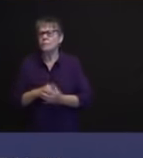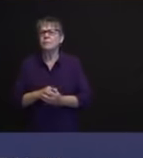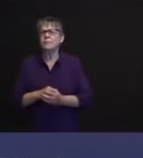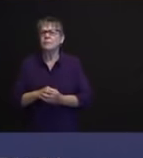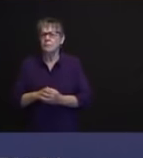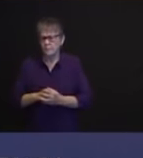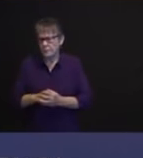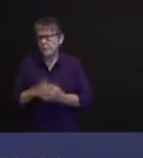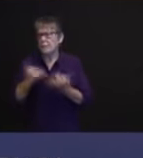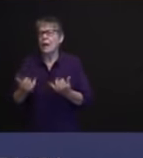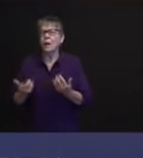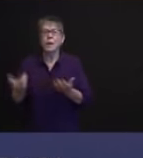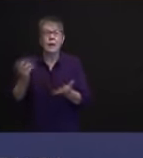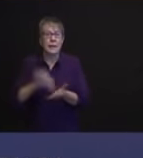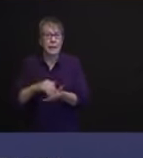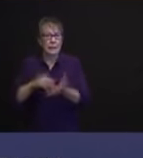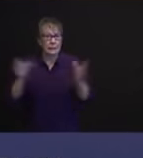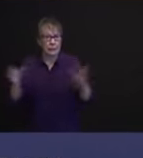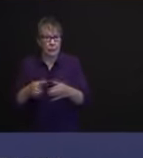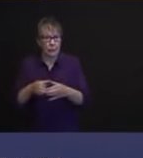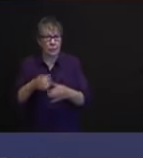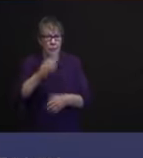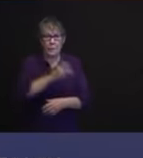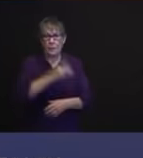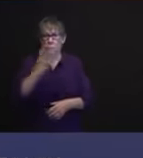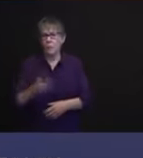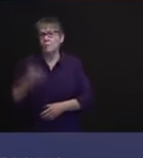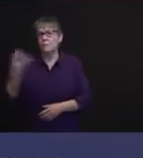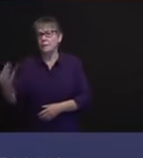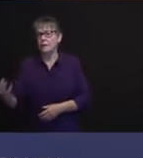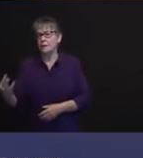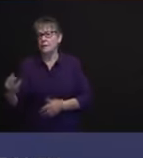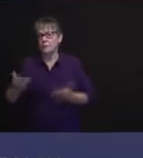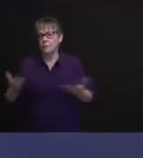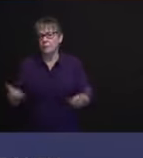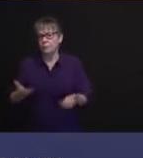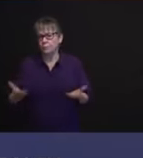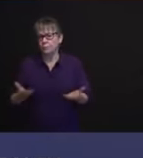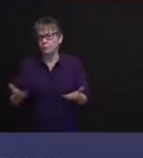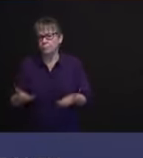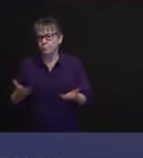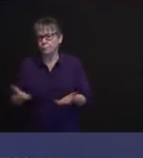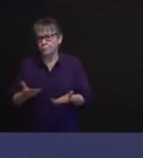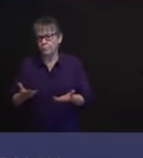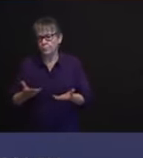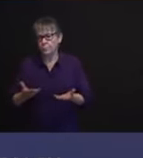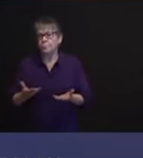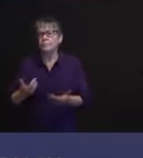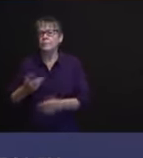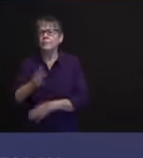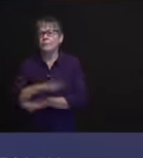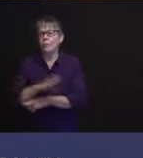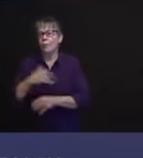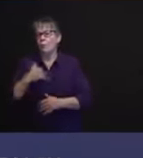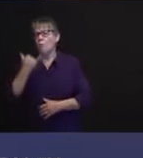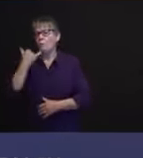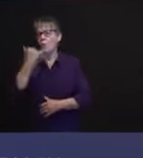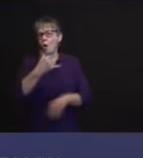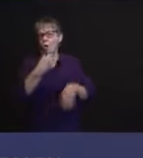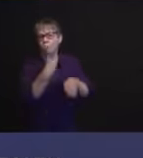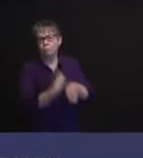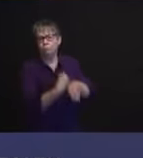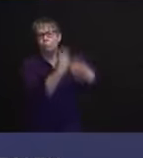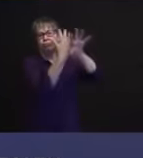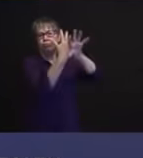And we'll let you know if we veer from that. As I said, we'll get another call with the White House this afternoon, which is overwhelmingly focused on